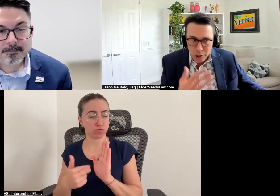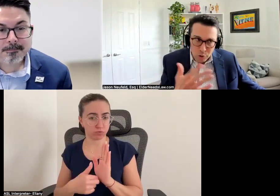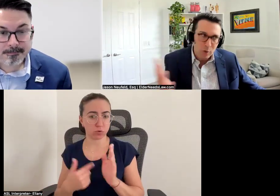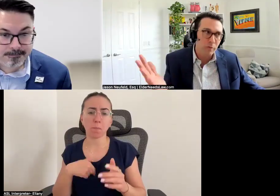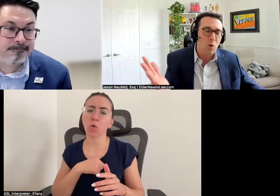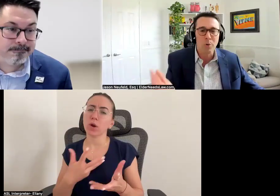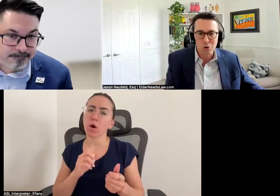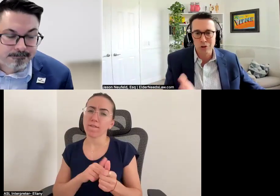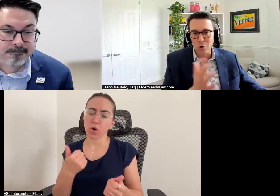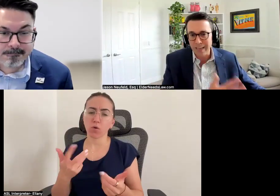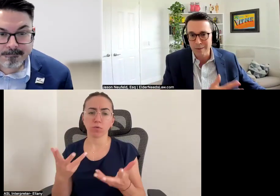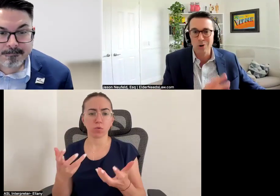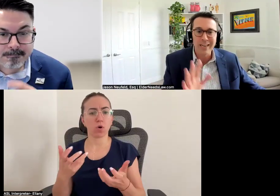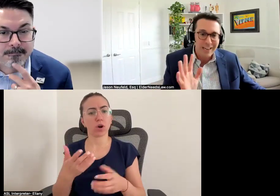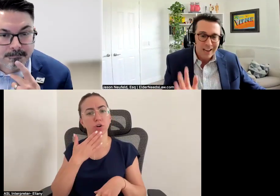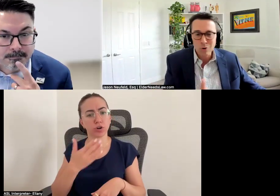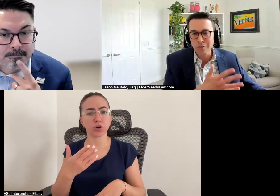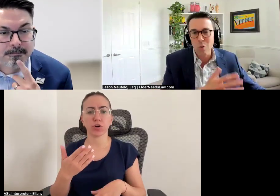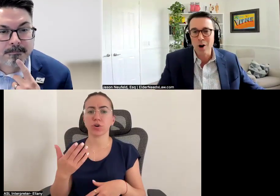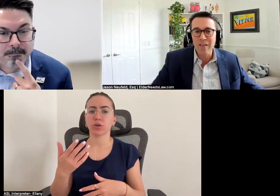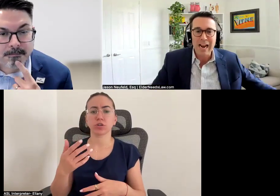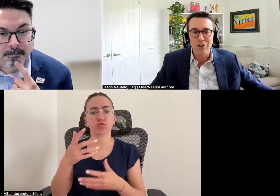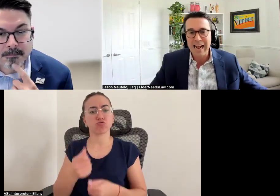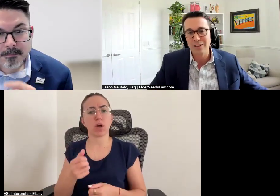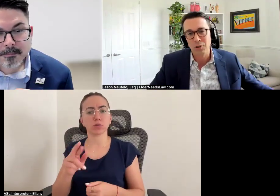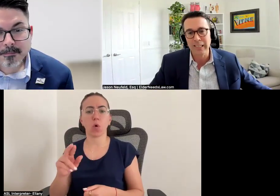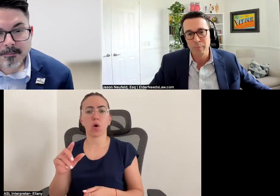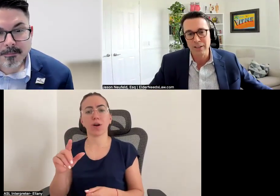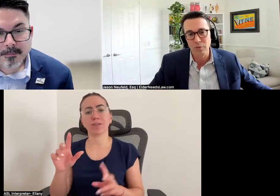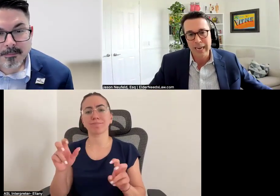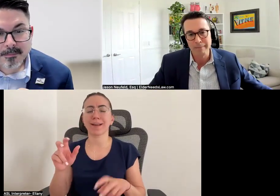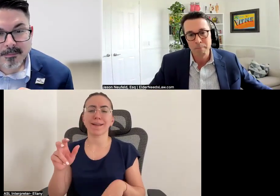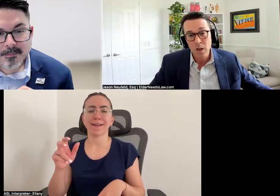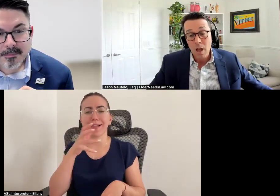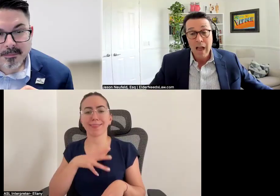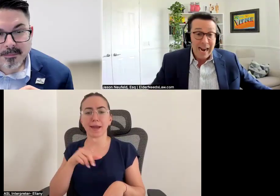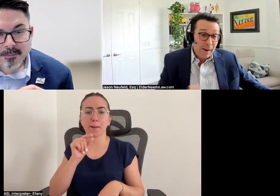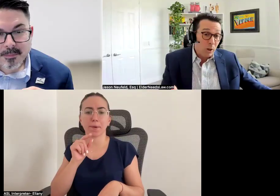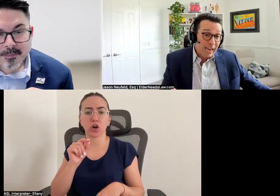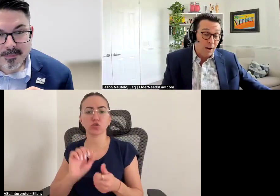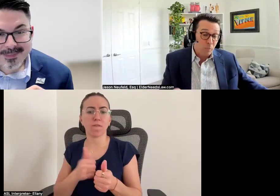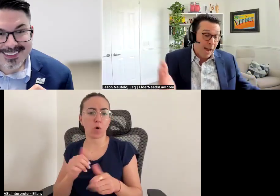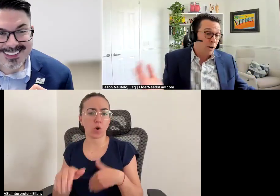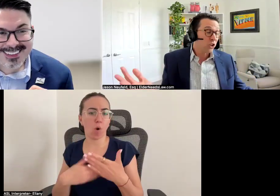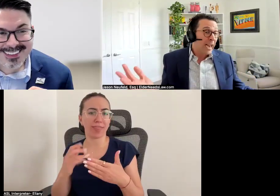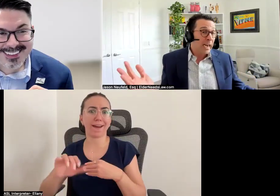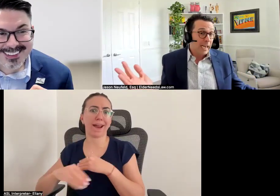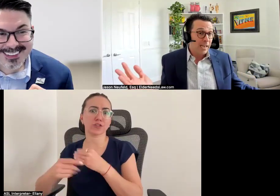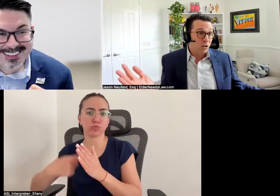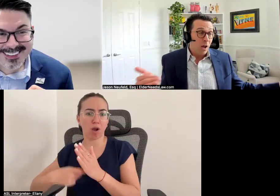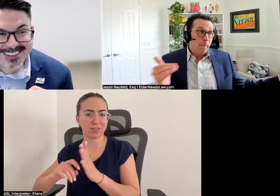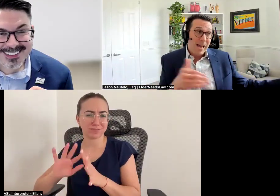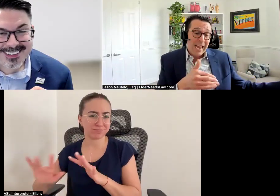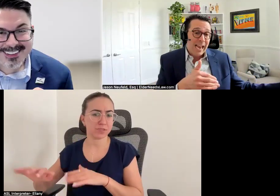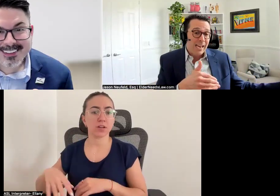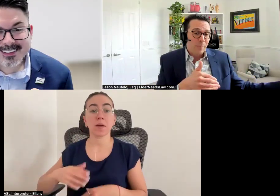probate. We want to use a revocable trust or a ladybird deed to avoid all that extra hassle and expense if we can. And ABLE accounts, my understanding